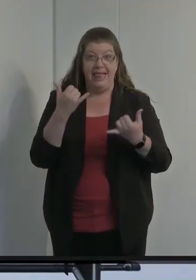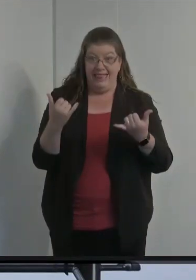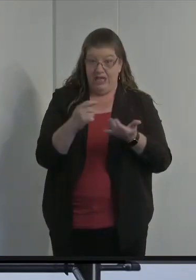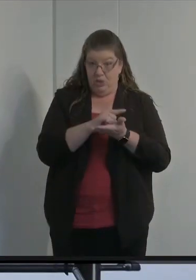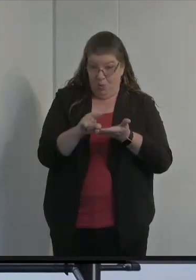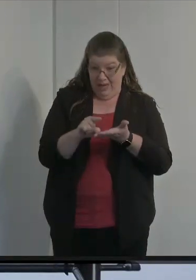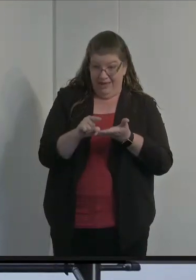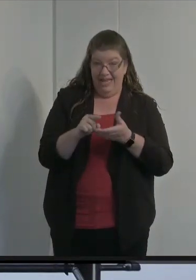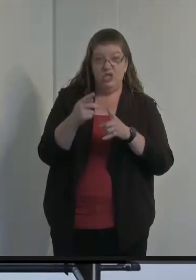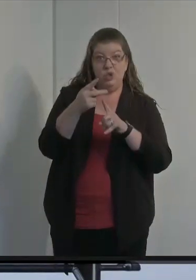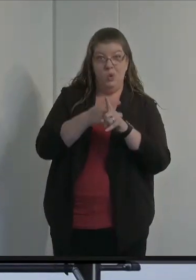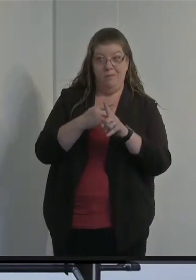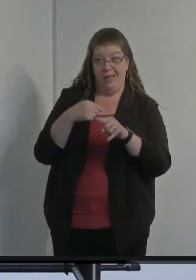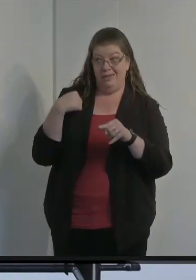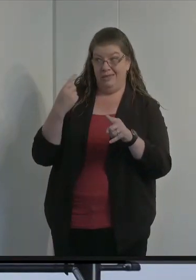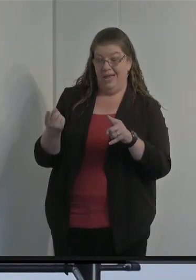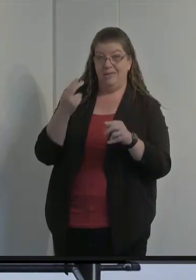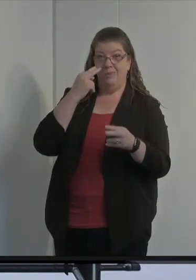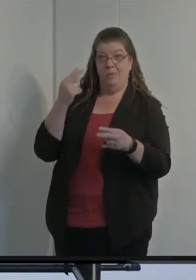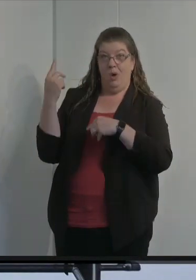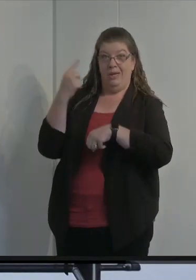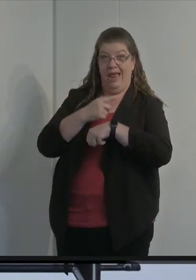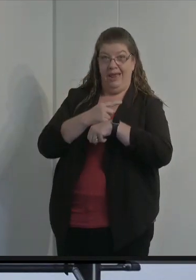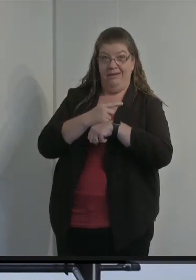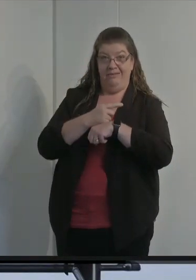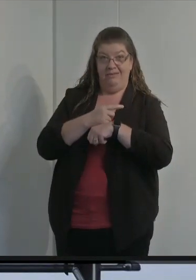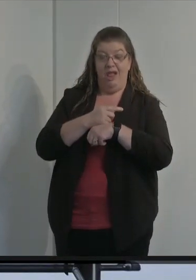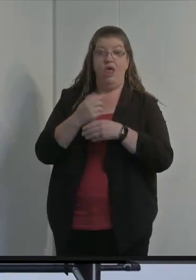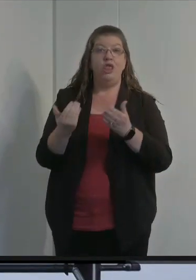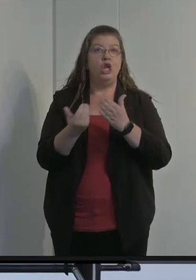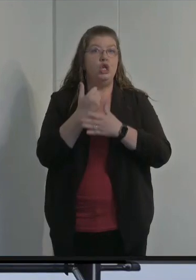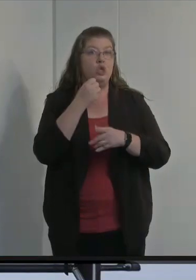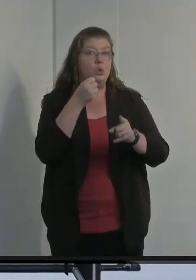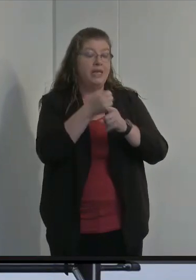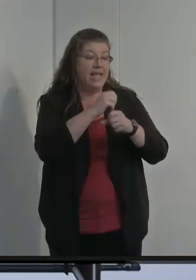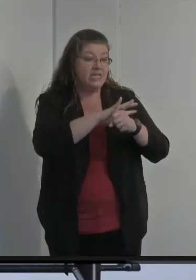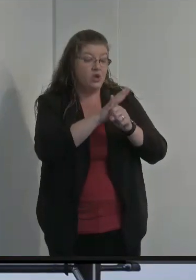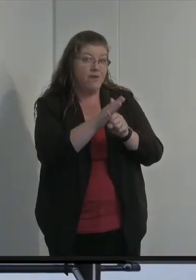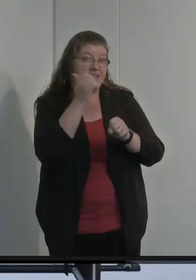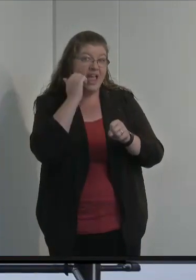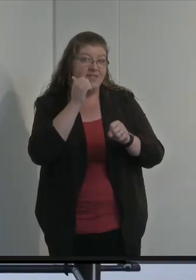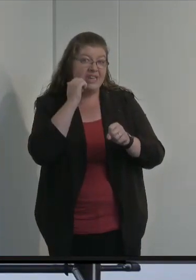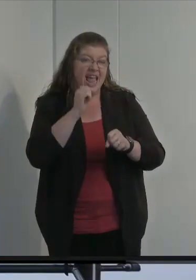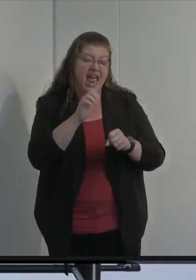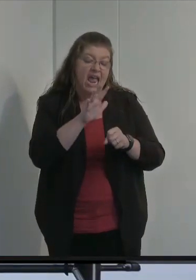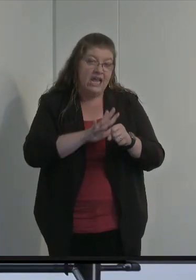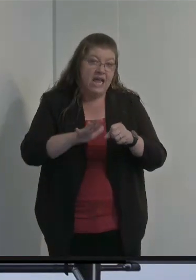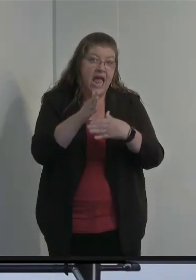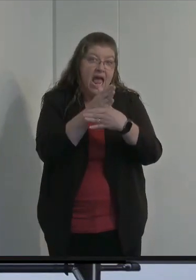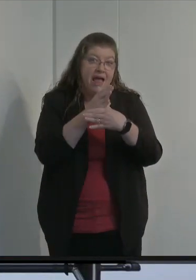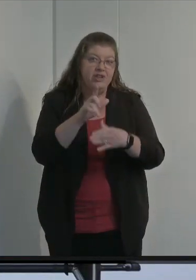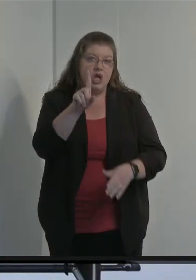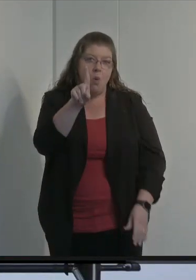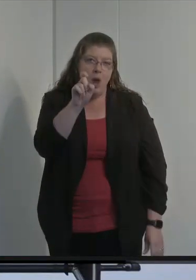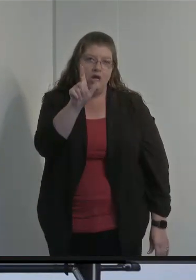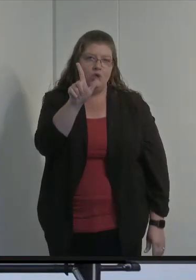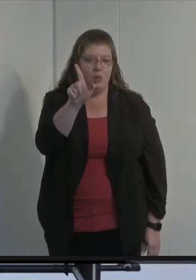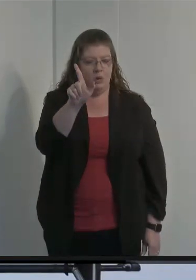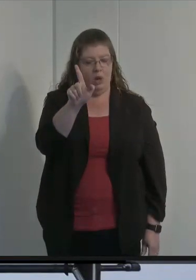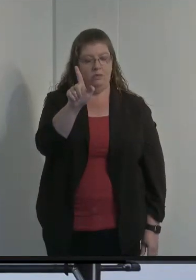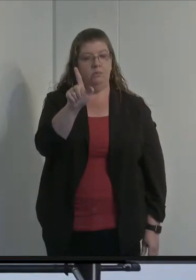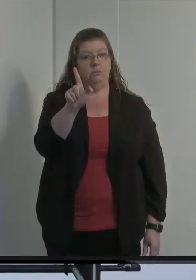week, 2 months after Memorial Day, the average number of new cases per day has now grown to